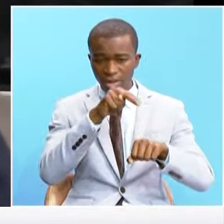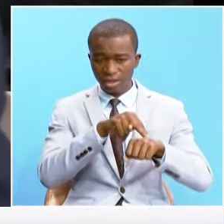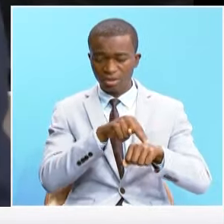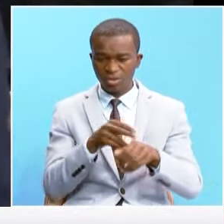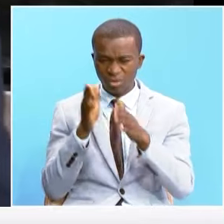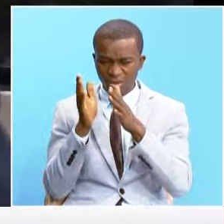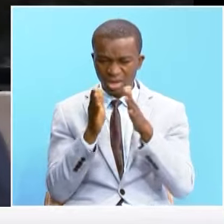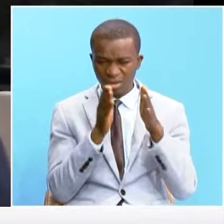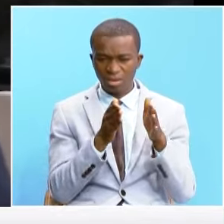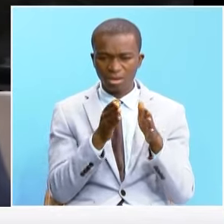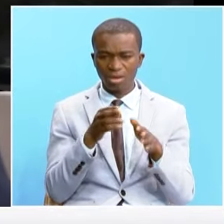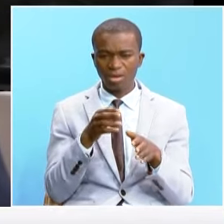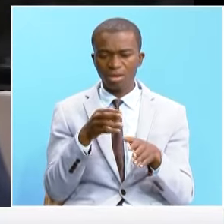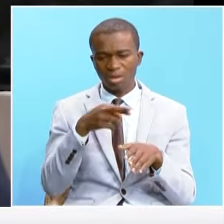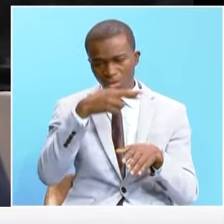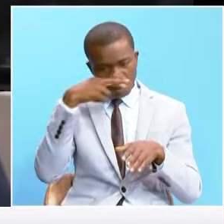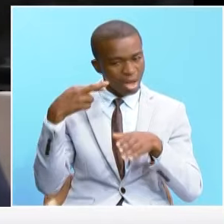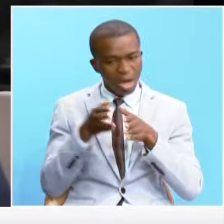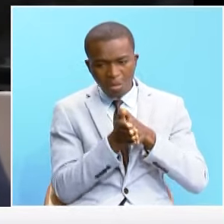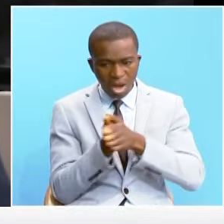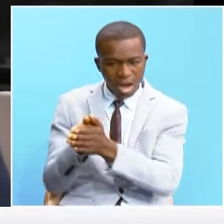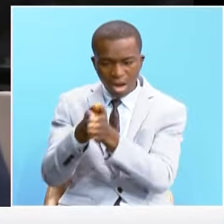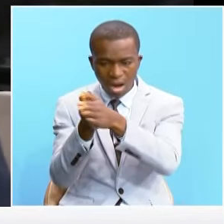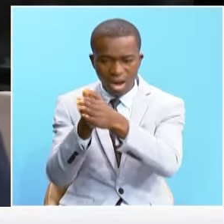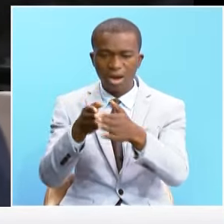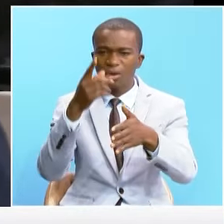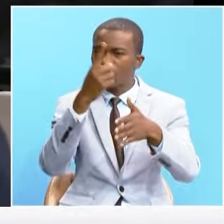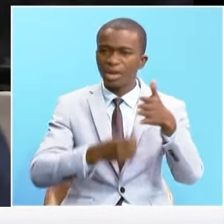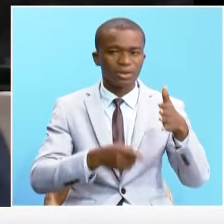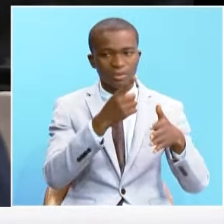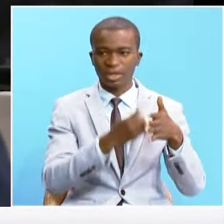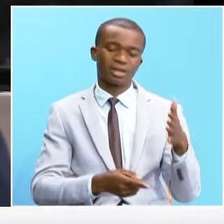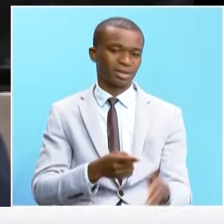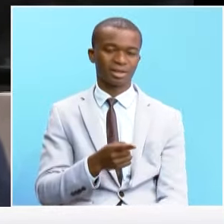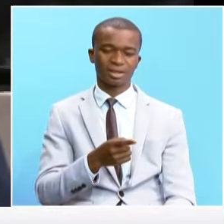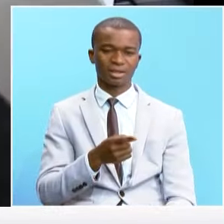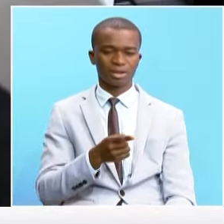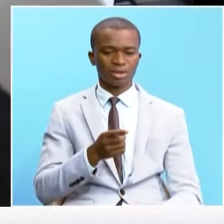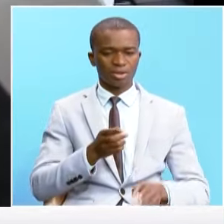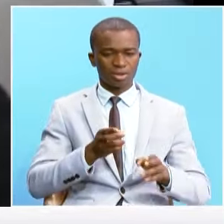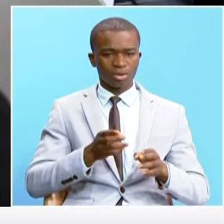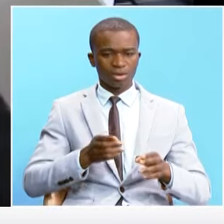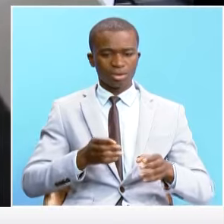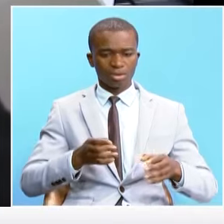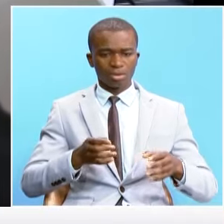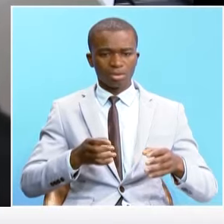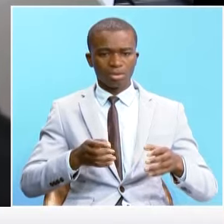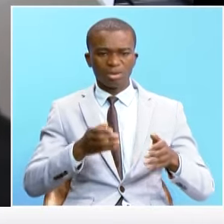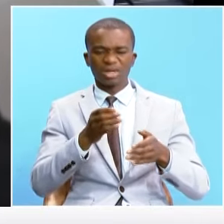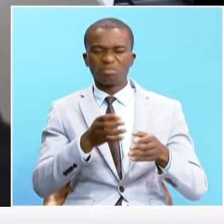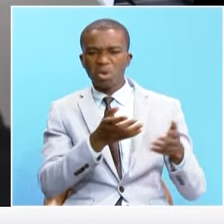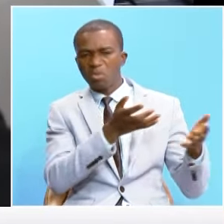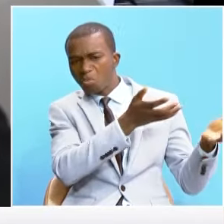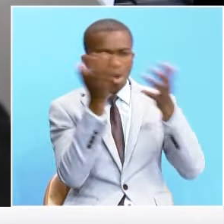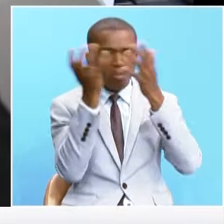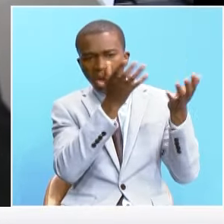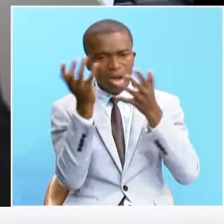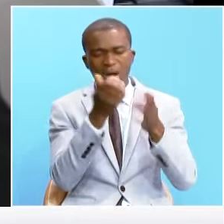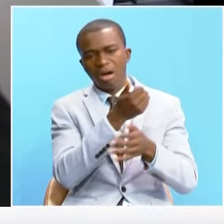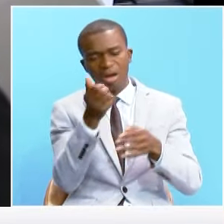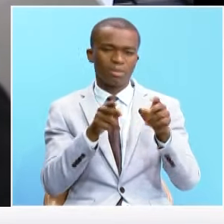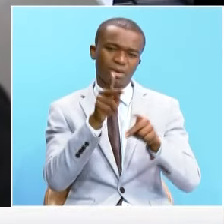smuggling, poaching, illegal migration, as well as human and drug trafficking remain as a source